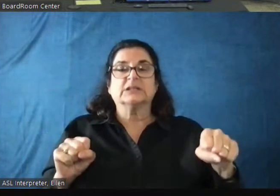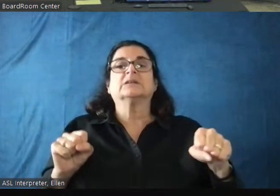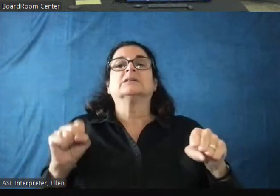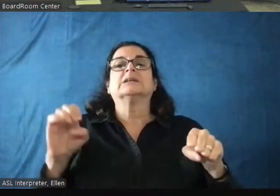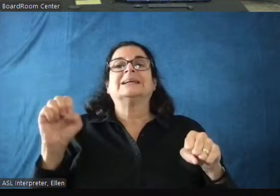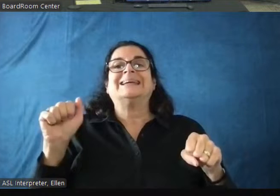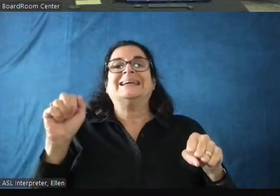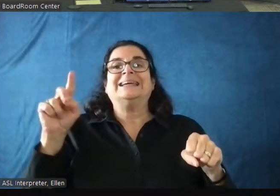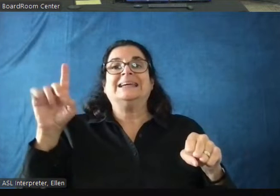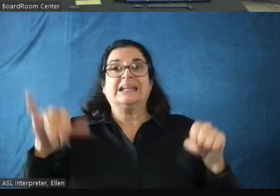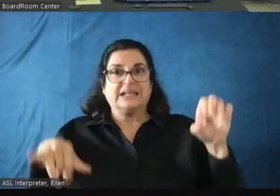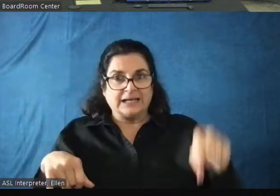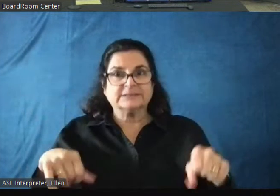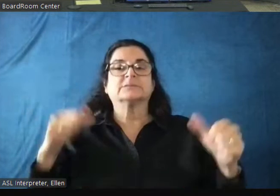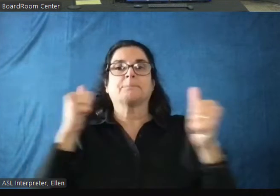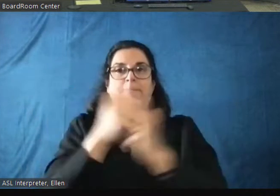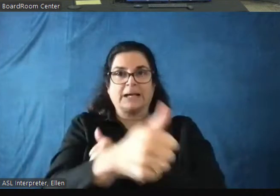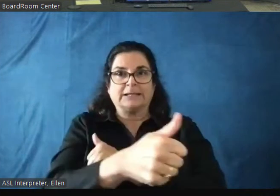motion passes.